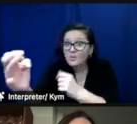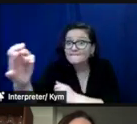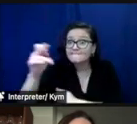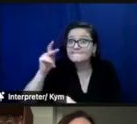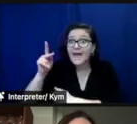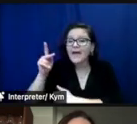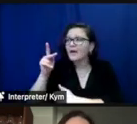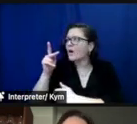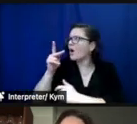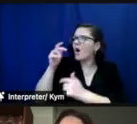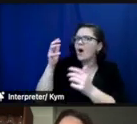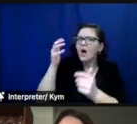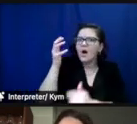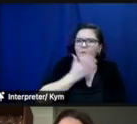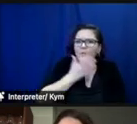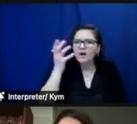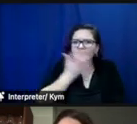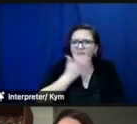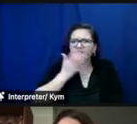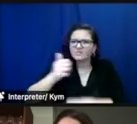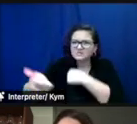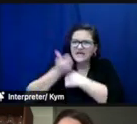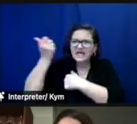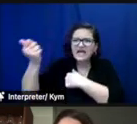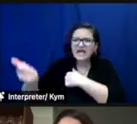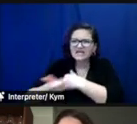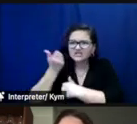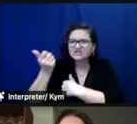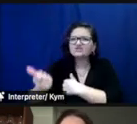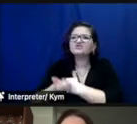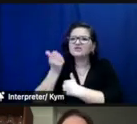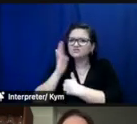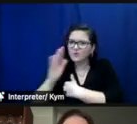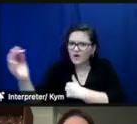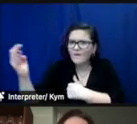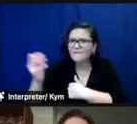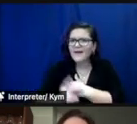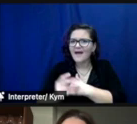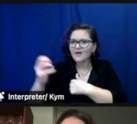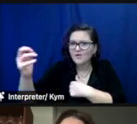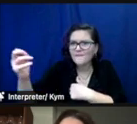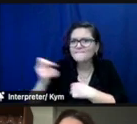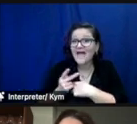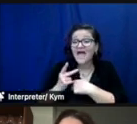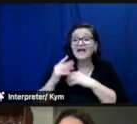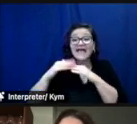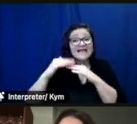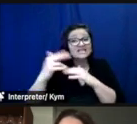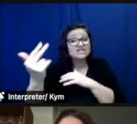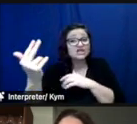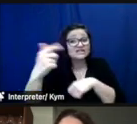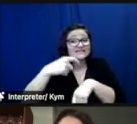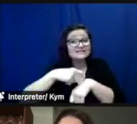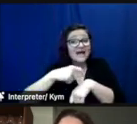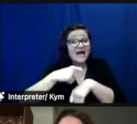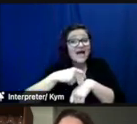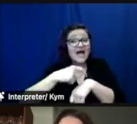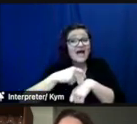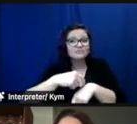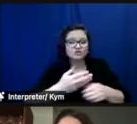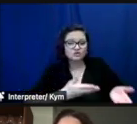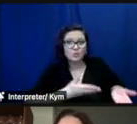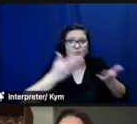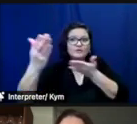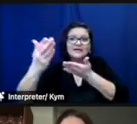dangerous that was? She would go back to the Eastern Shore. She went back at least 13 times, and she brought at least 70